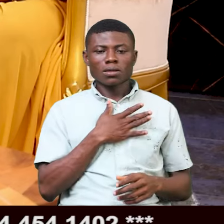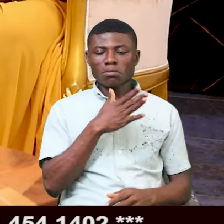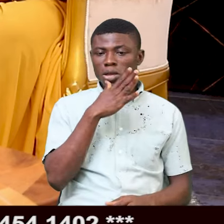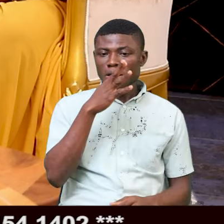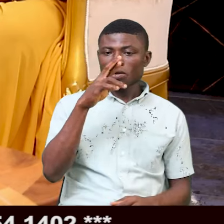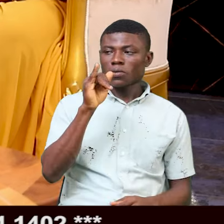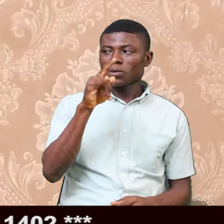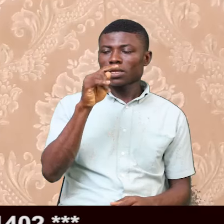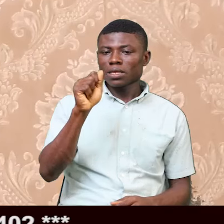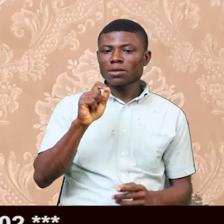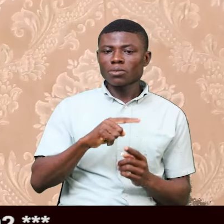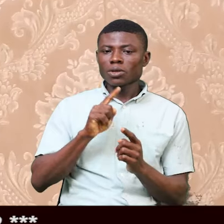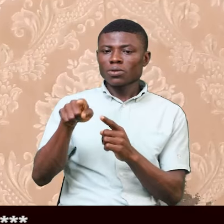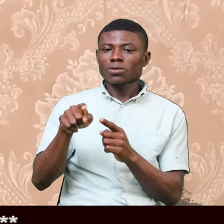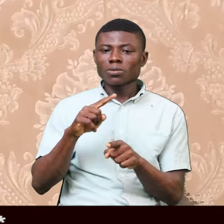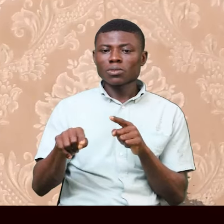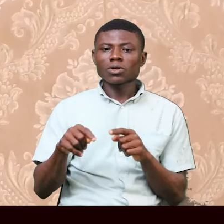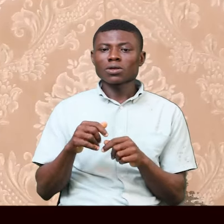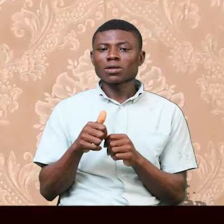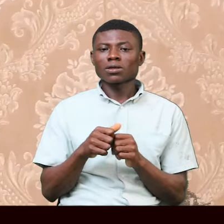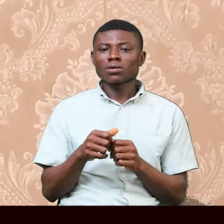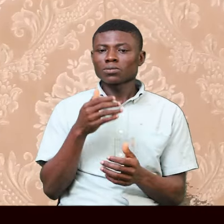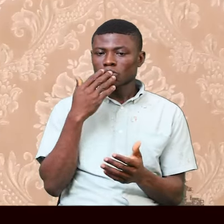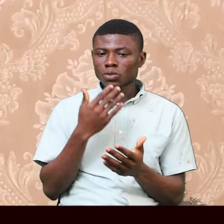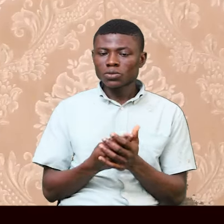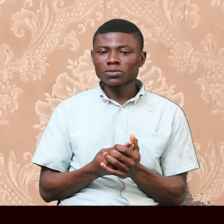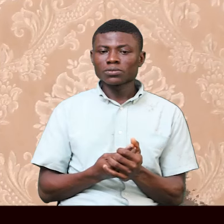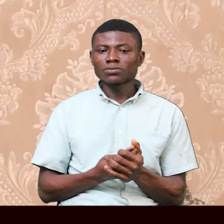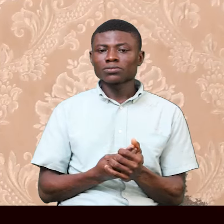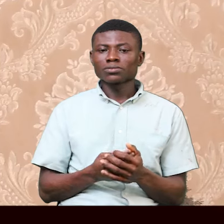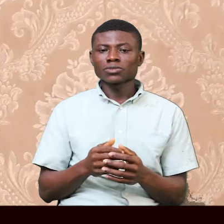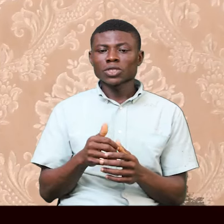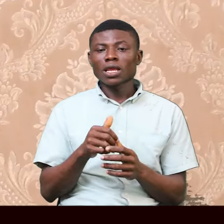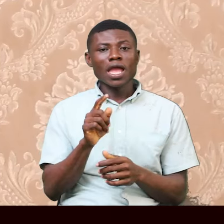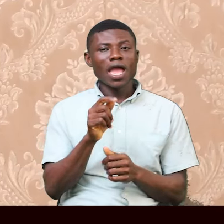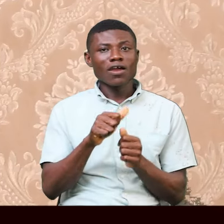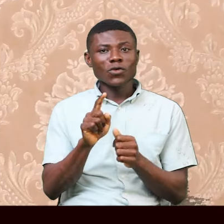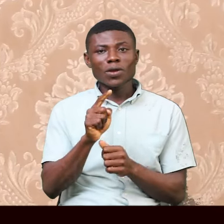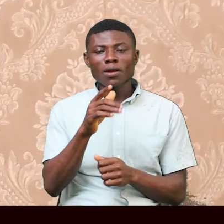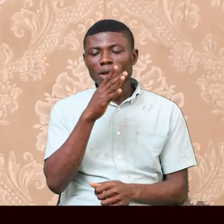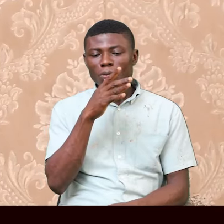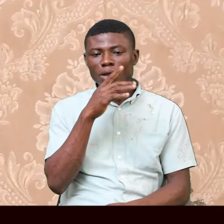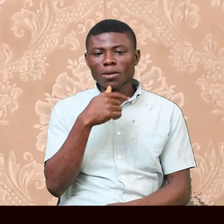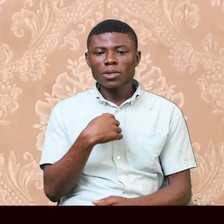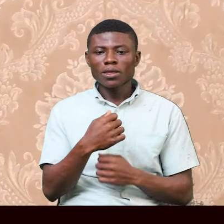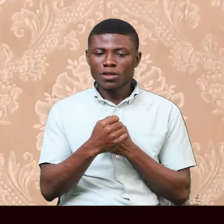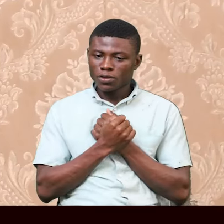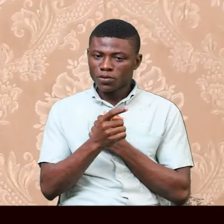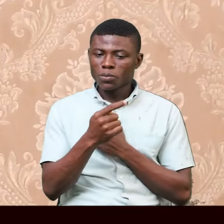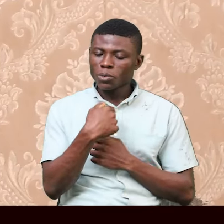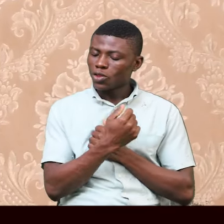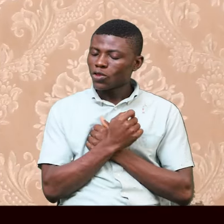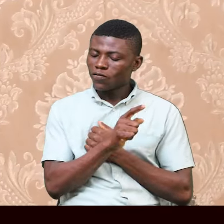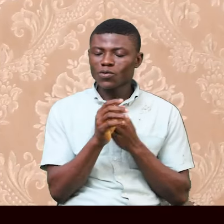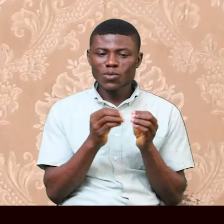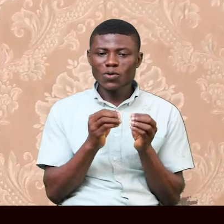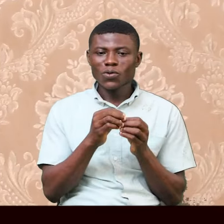Major Annie Atoano, and she's been of immense help by mommy. Baby, I will be ano, me do